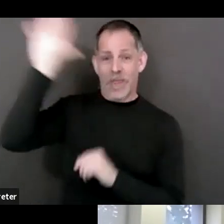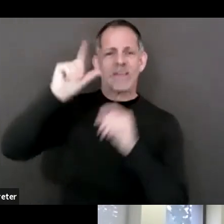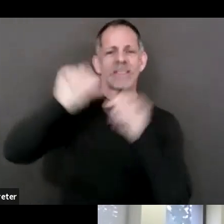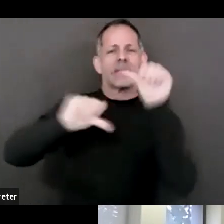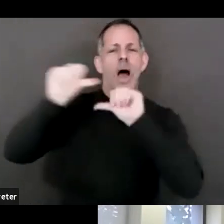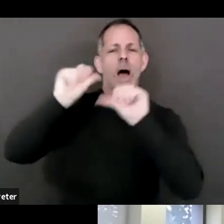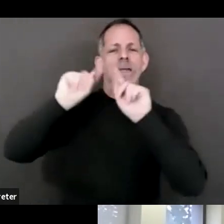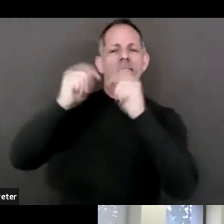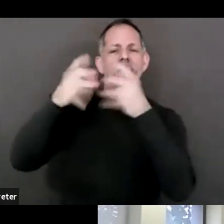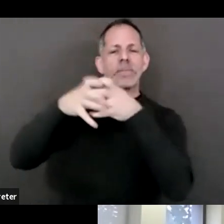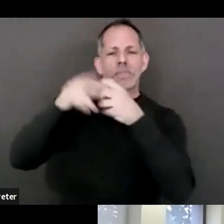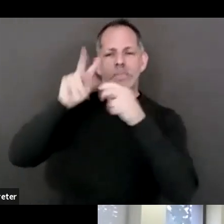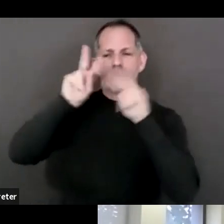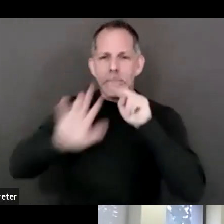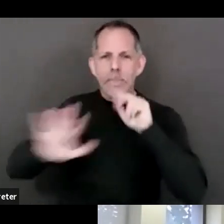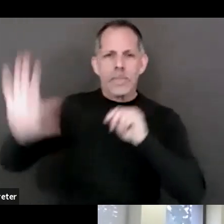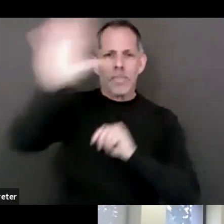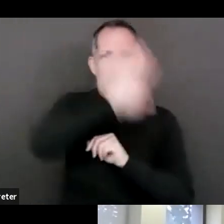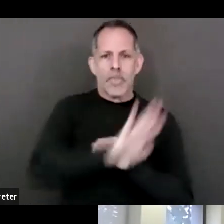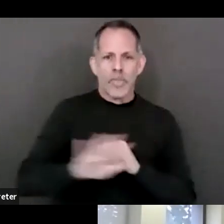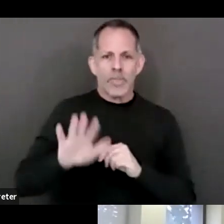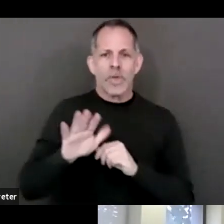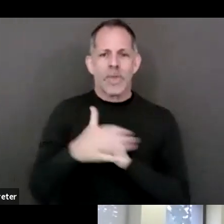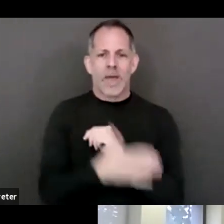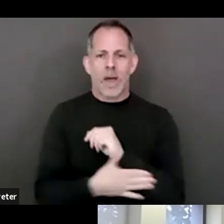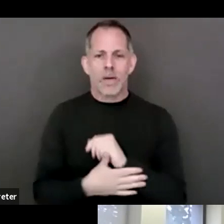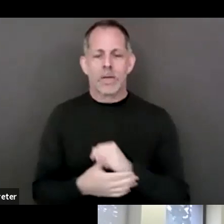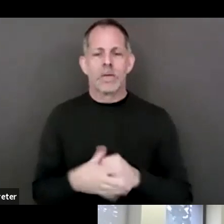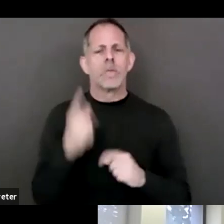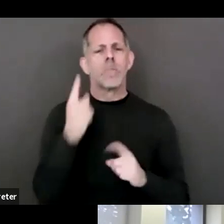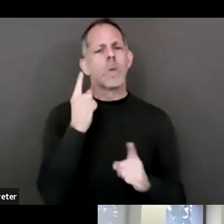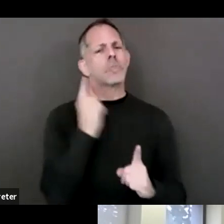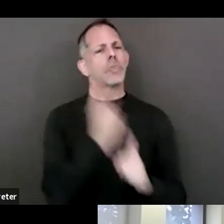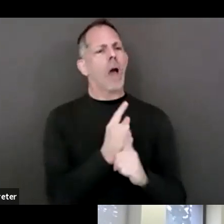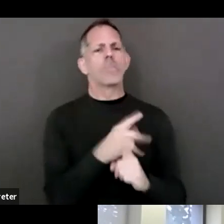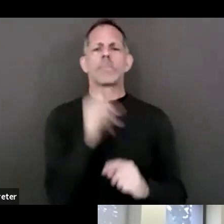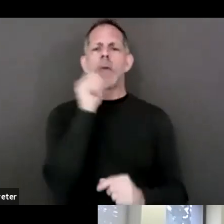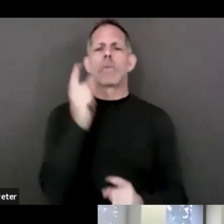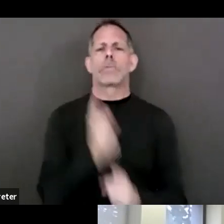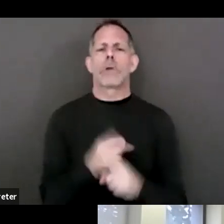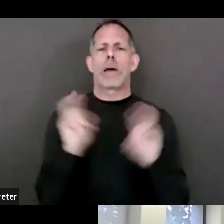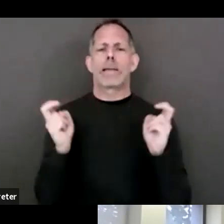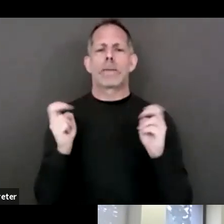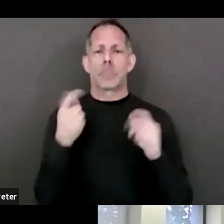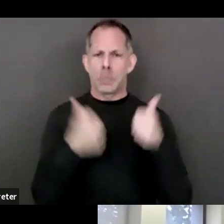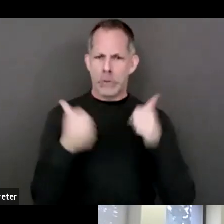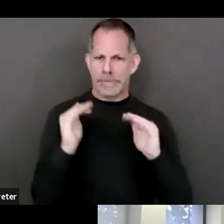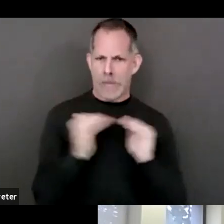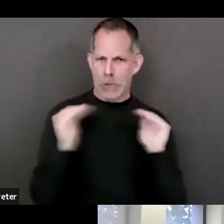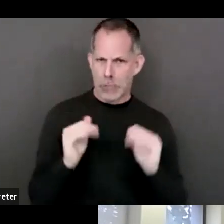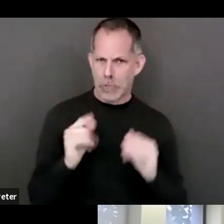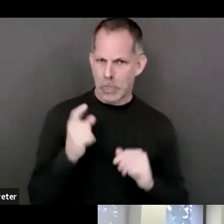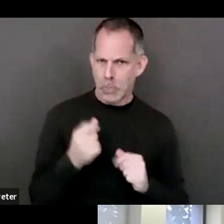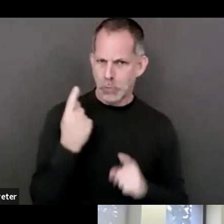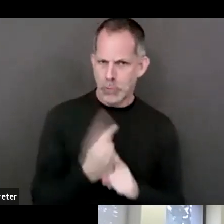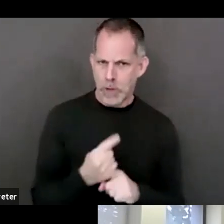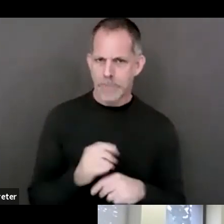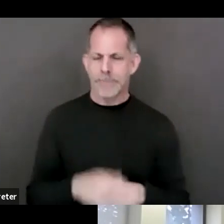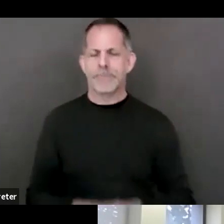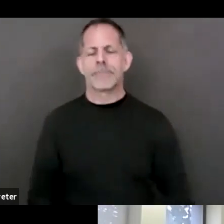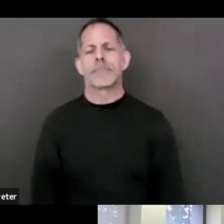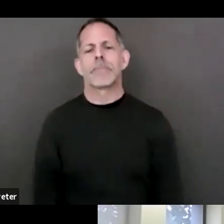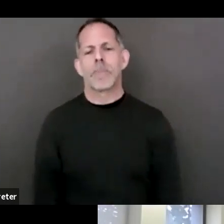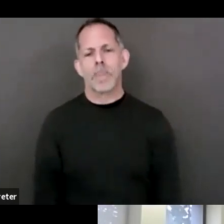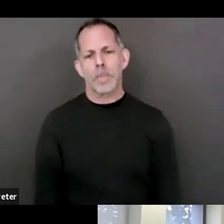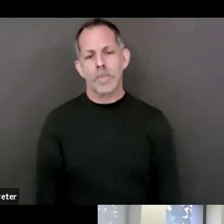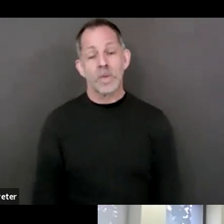not is not for me to judge, but it is a good public health measure. Okay. The last time the majority of the